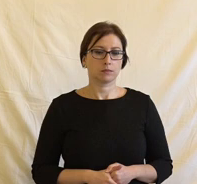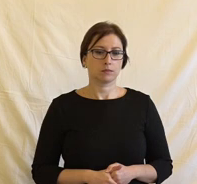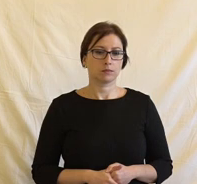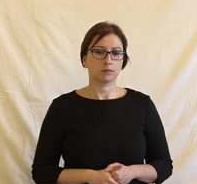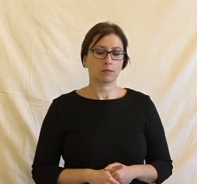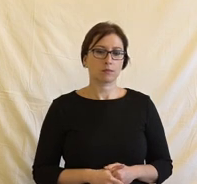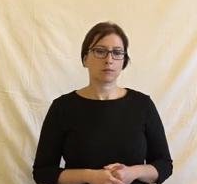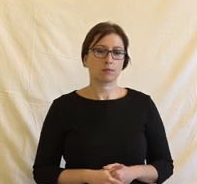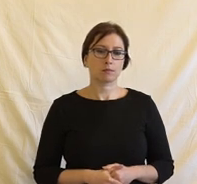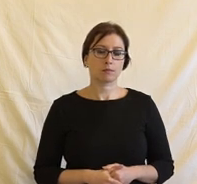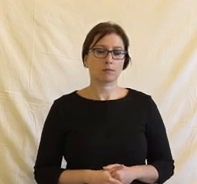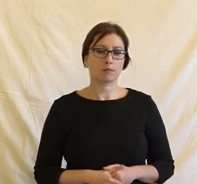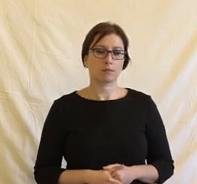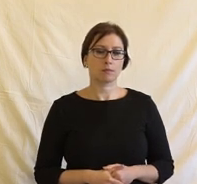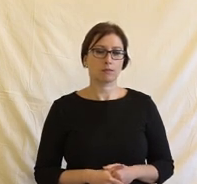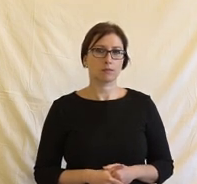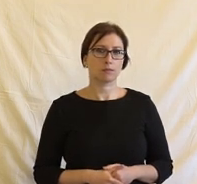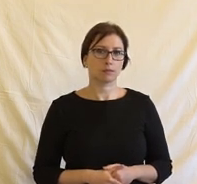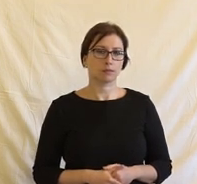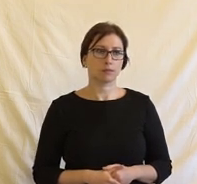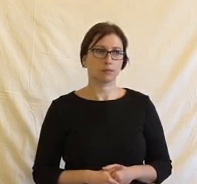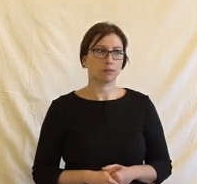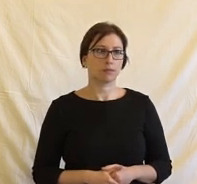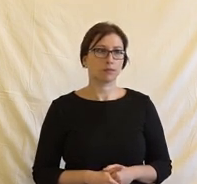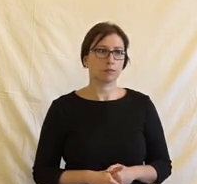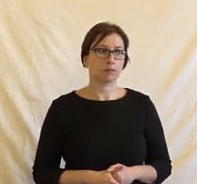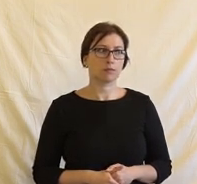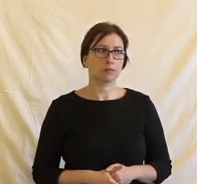and they basically want to break the law